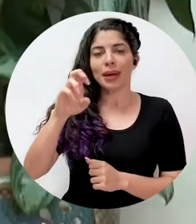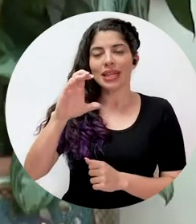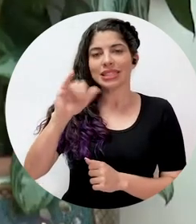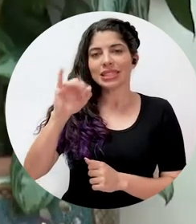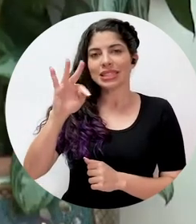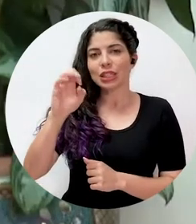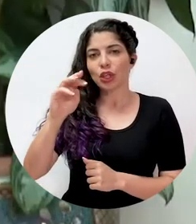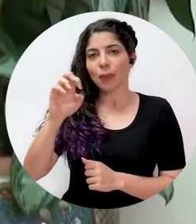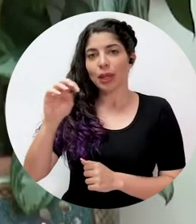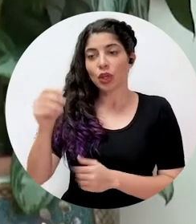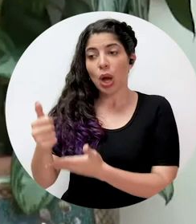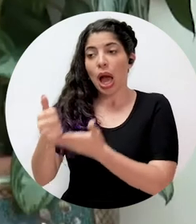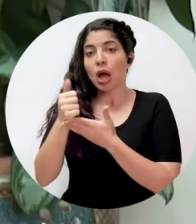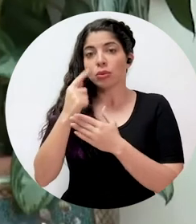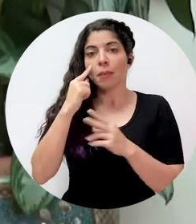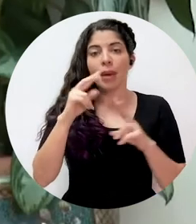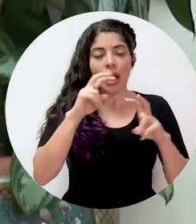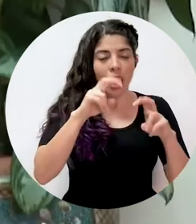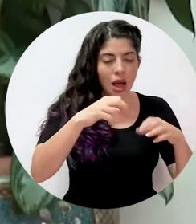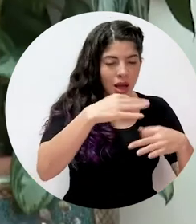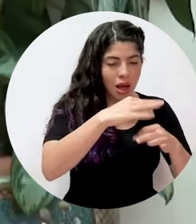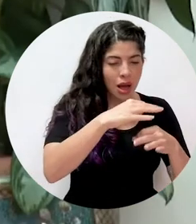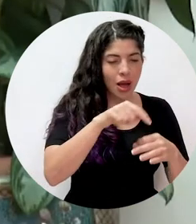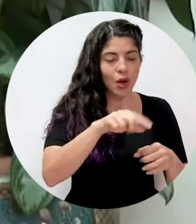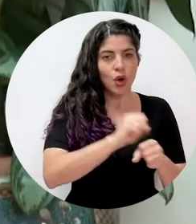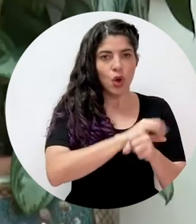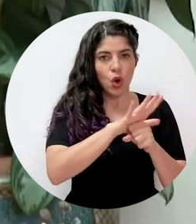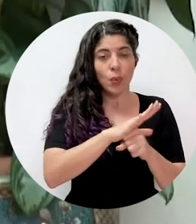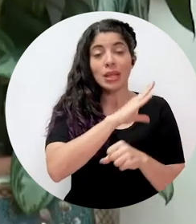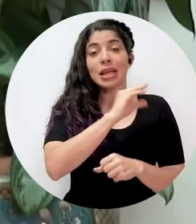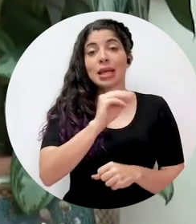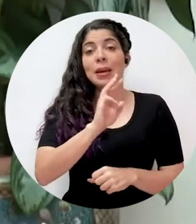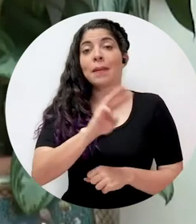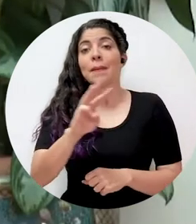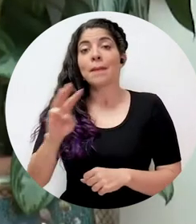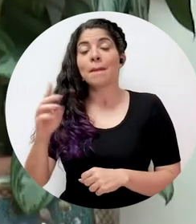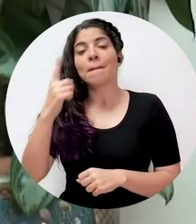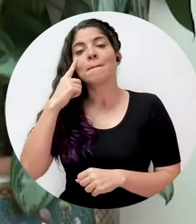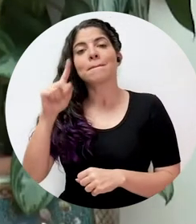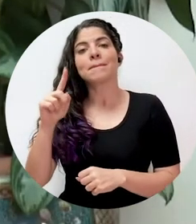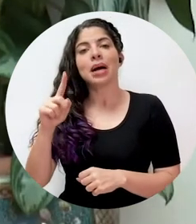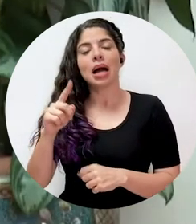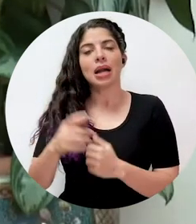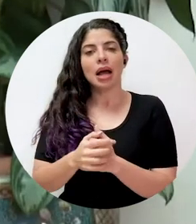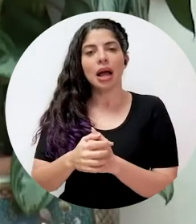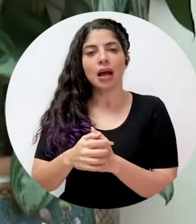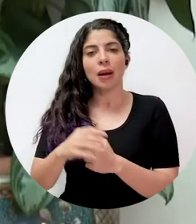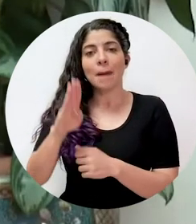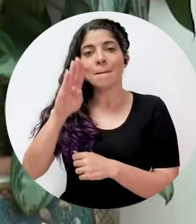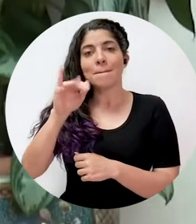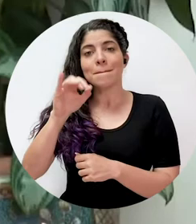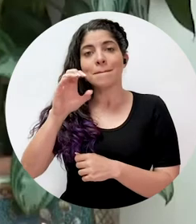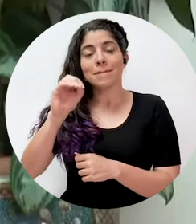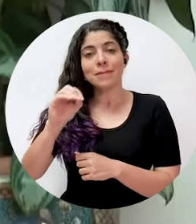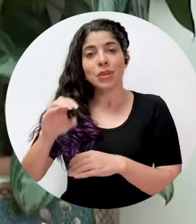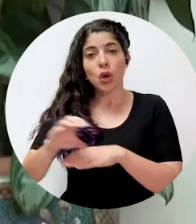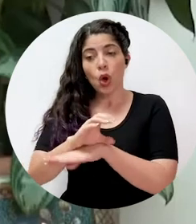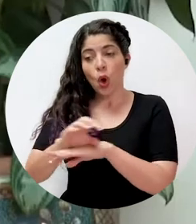cytometer for analysis of COVID-19 samples, and the platform for the parallelization